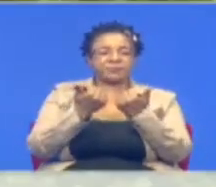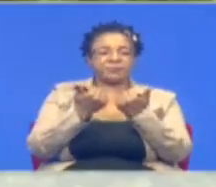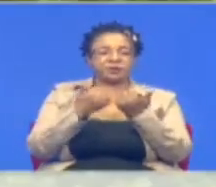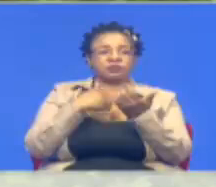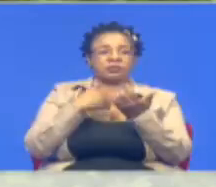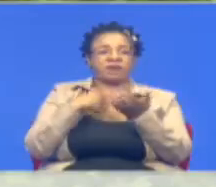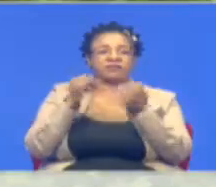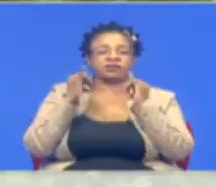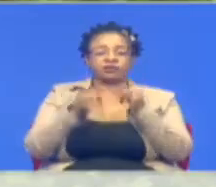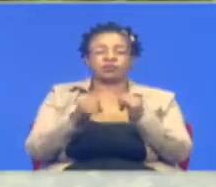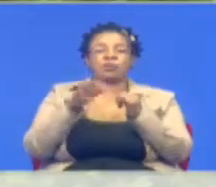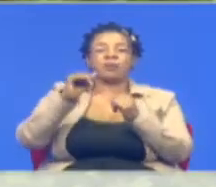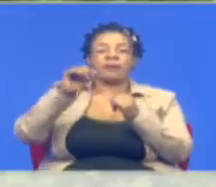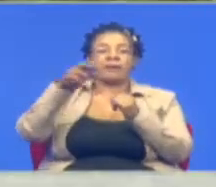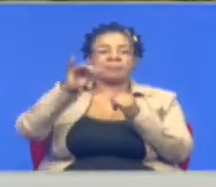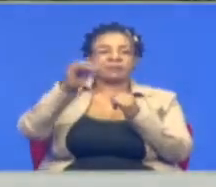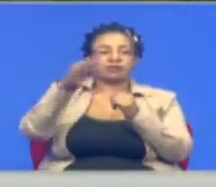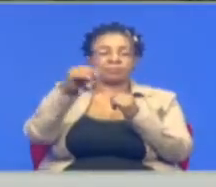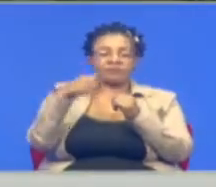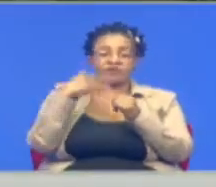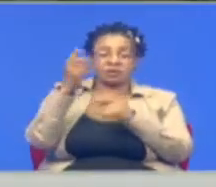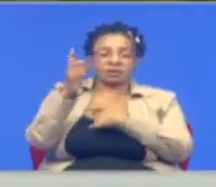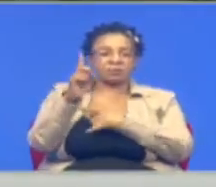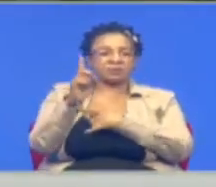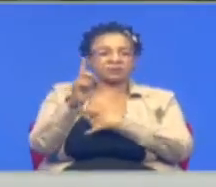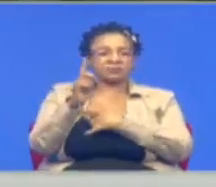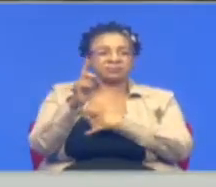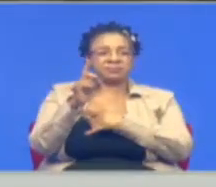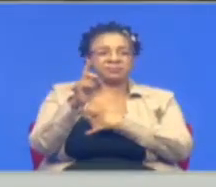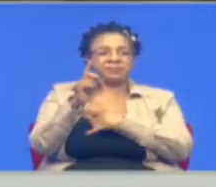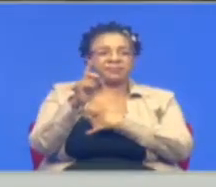new Archbishop of Nairobi.